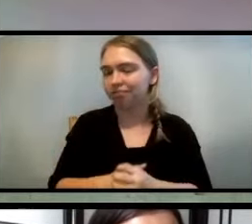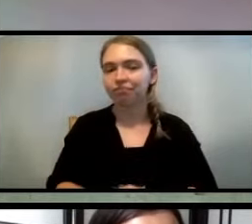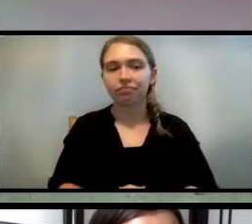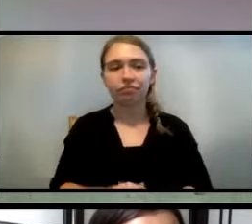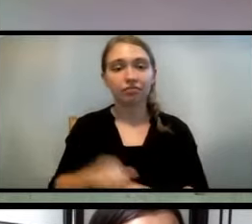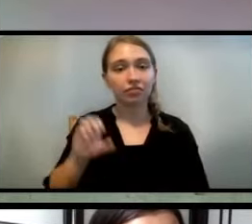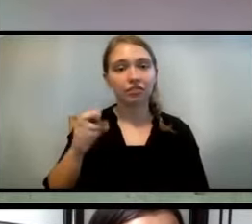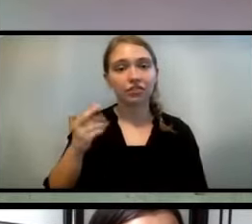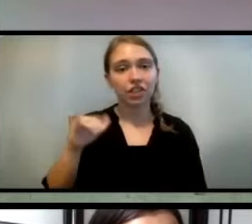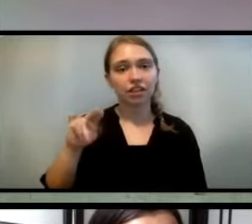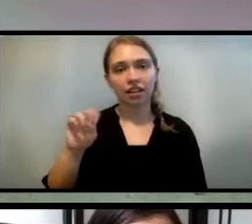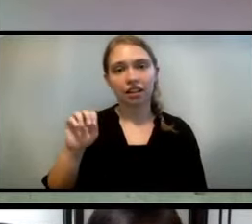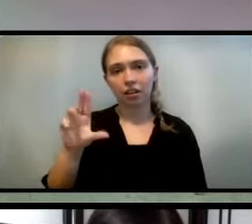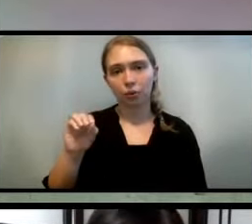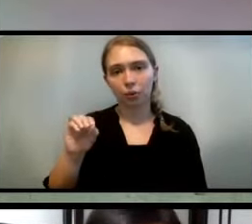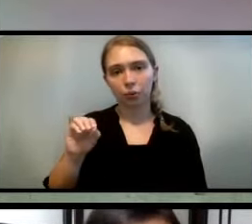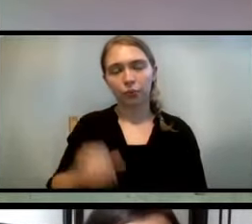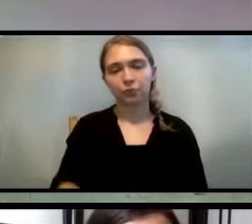Chinelo?